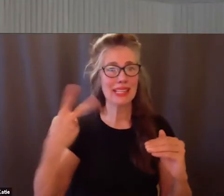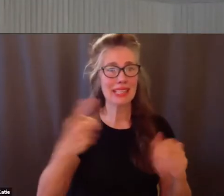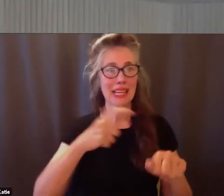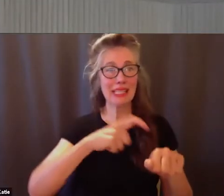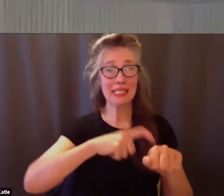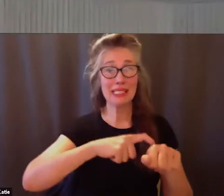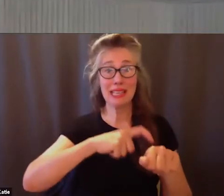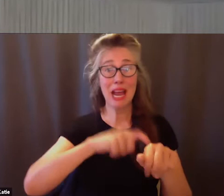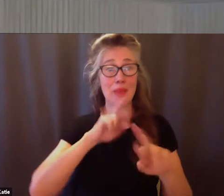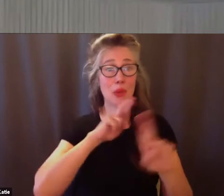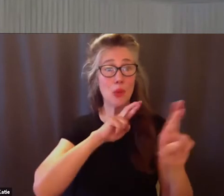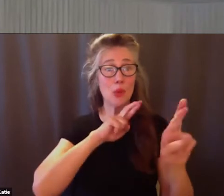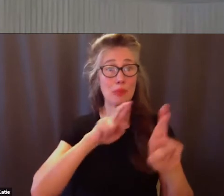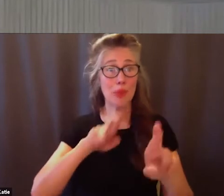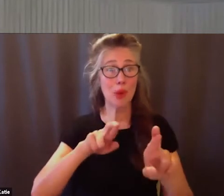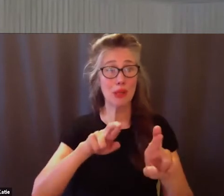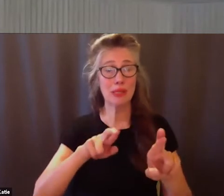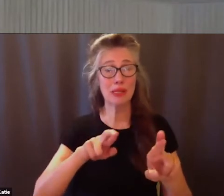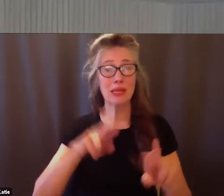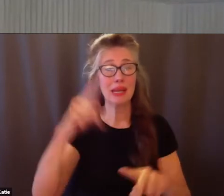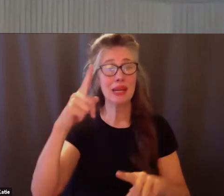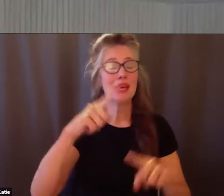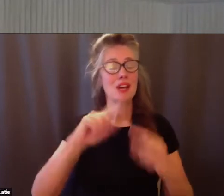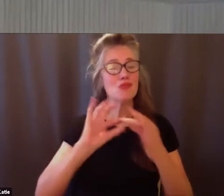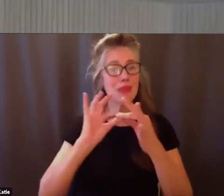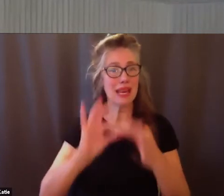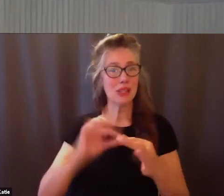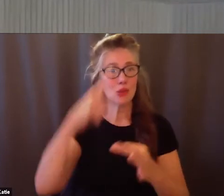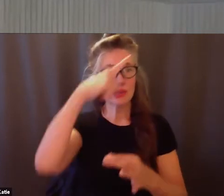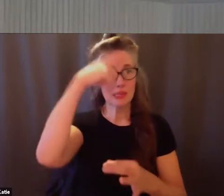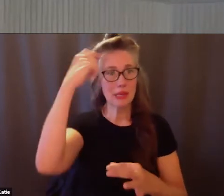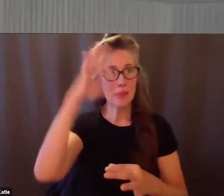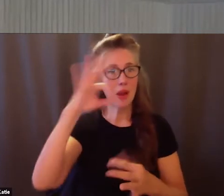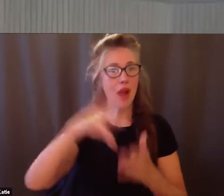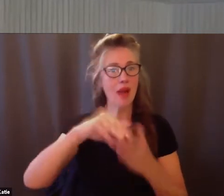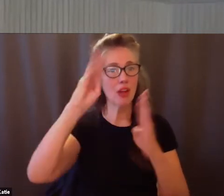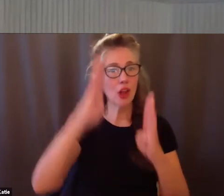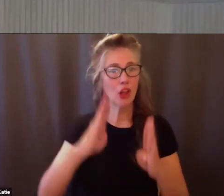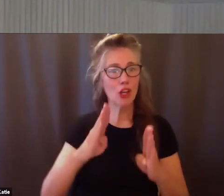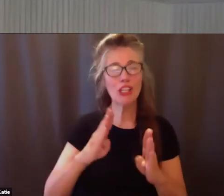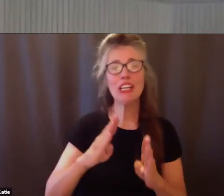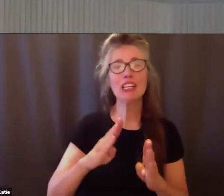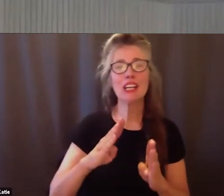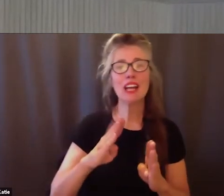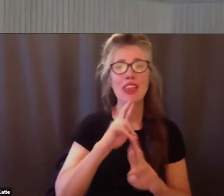time-certain report, which is the Summer of Learning report. Dr.